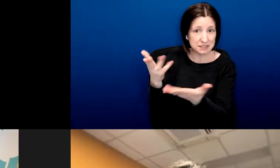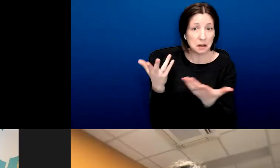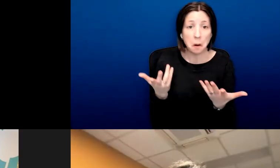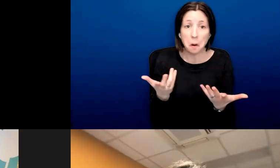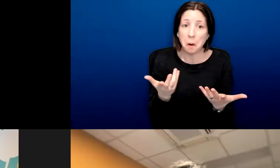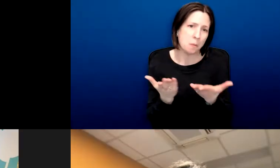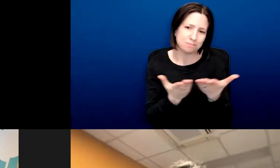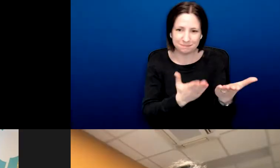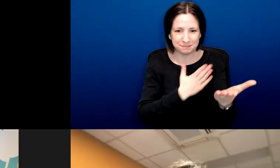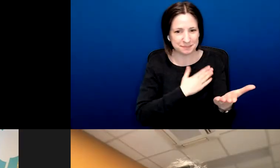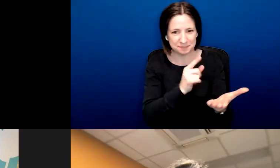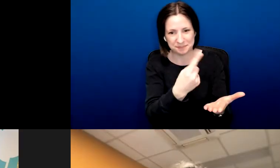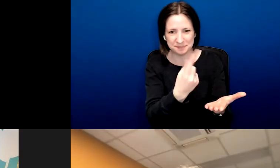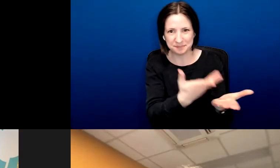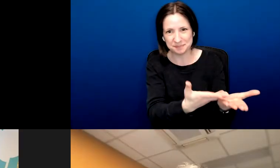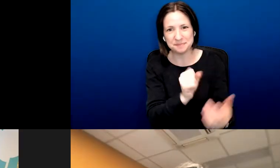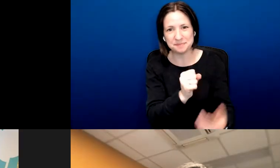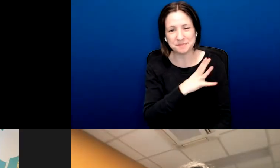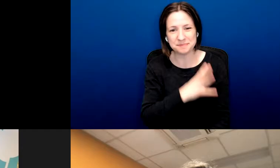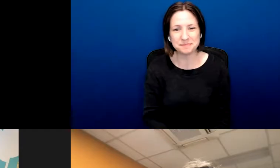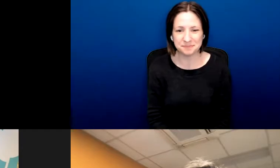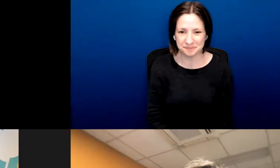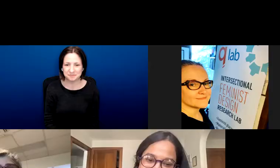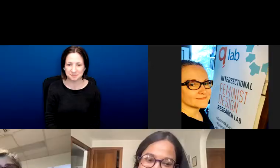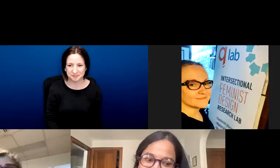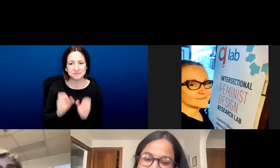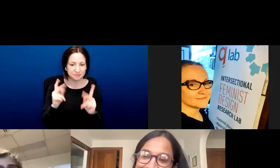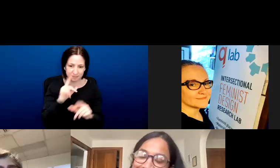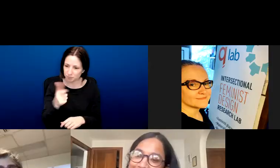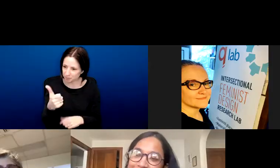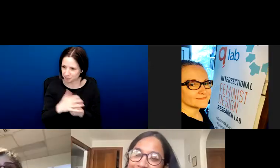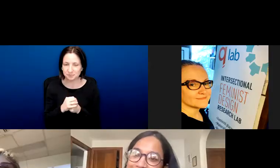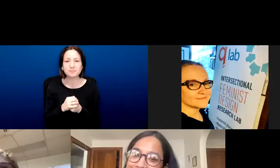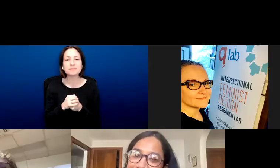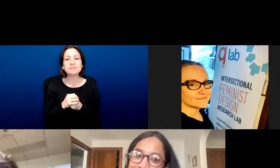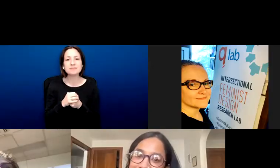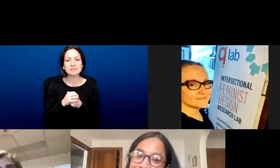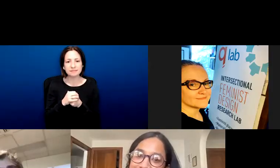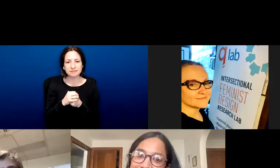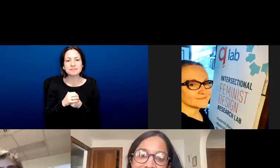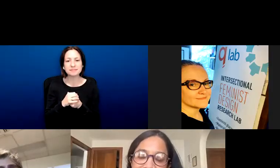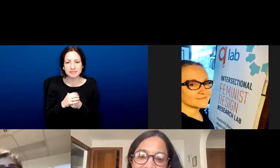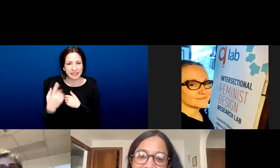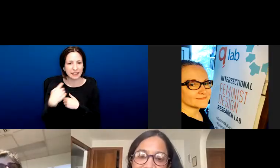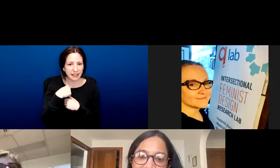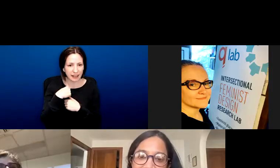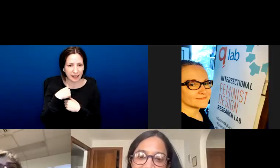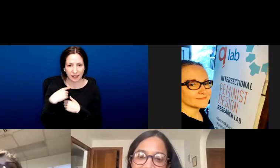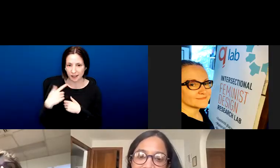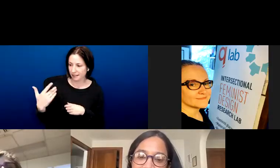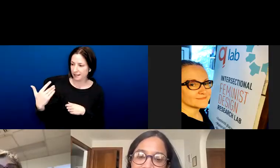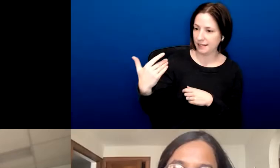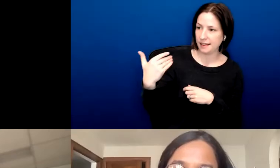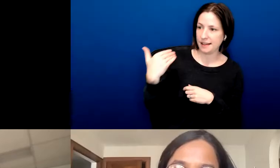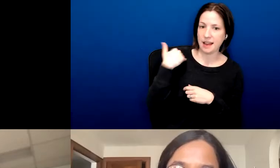You could go first and then I can. Sure. I'll just quickly, I think I've been asked for